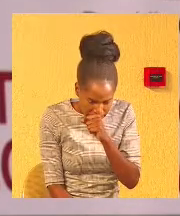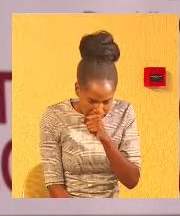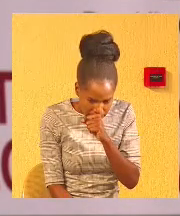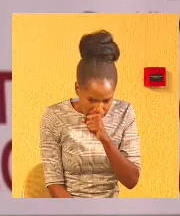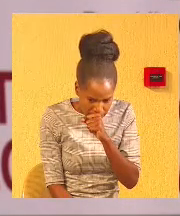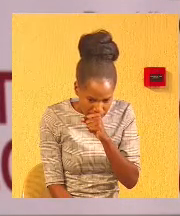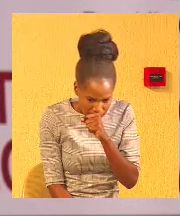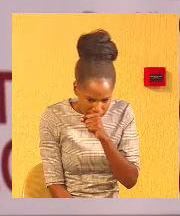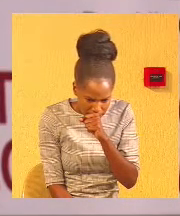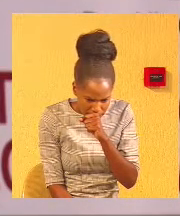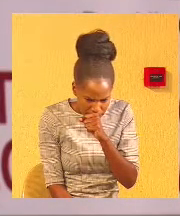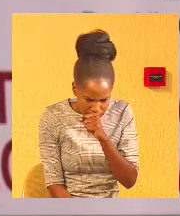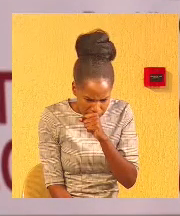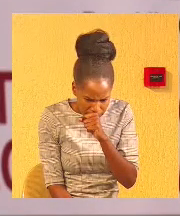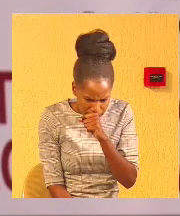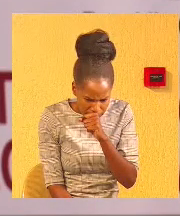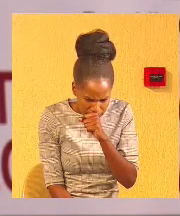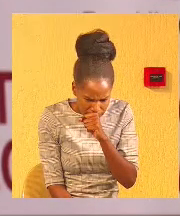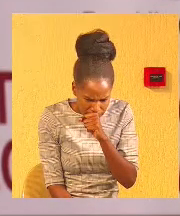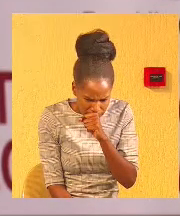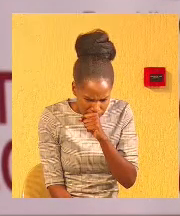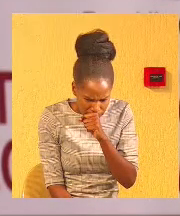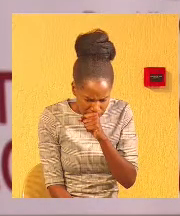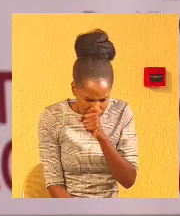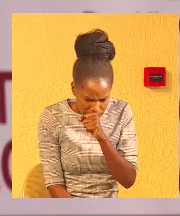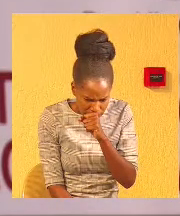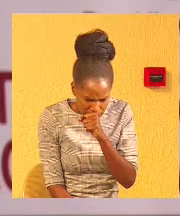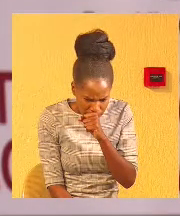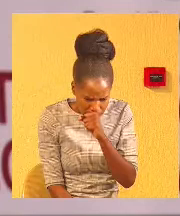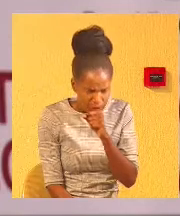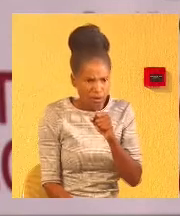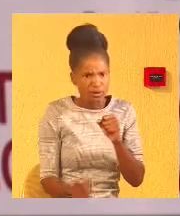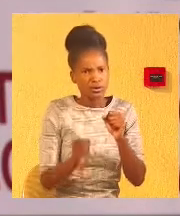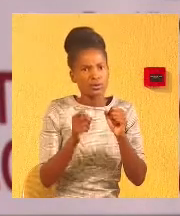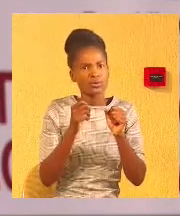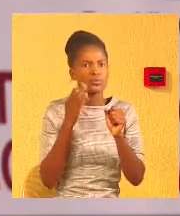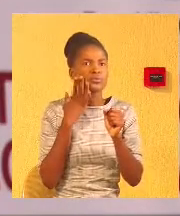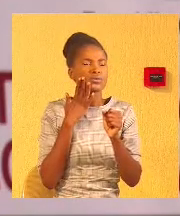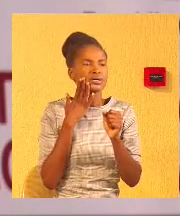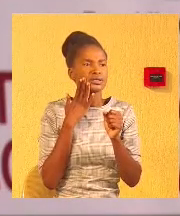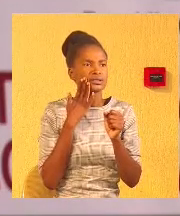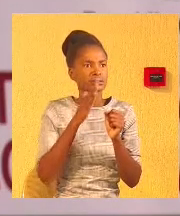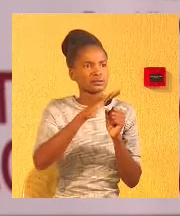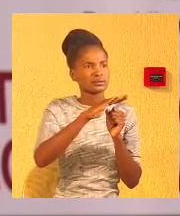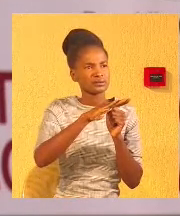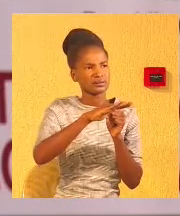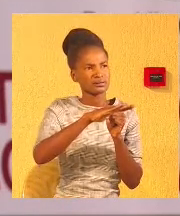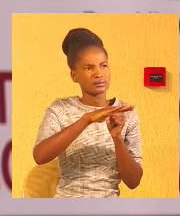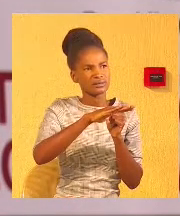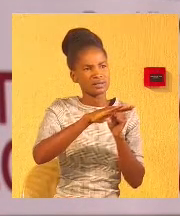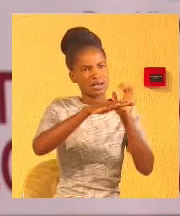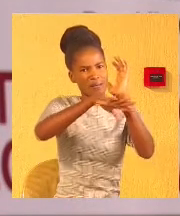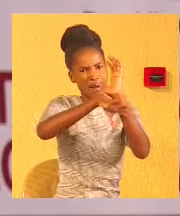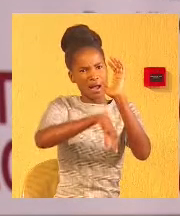is the fresh market in town going to be open Okay, for people to buy fresh